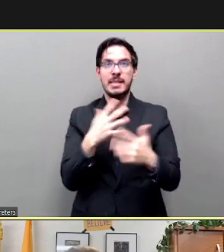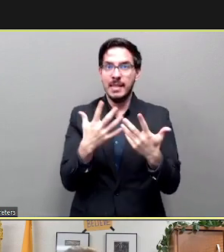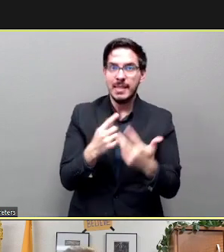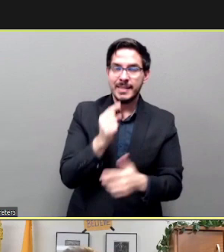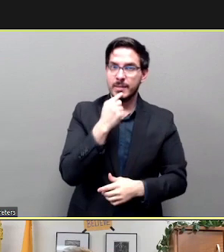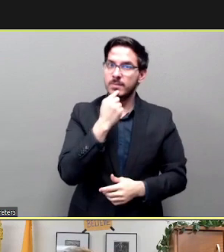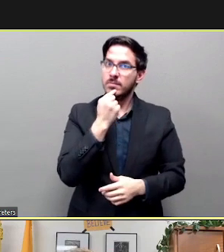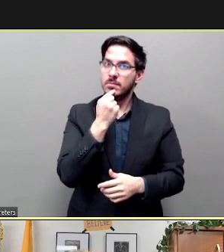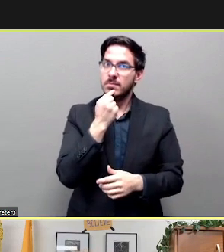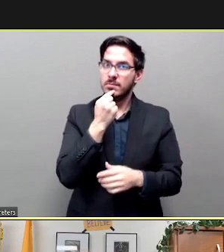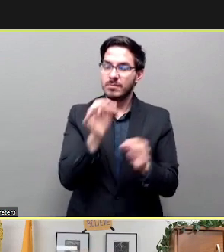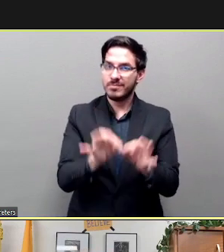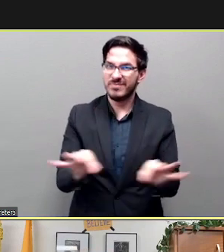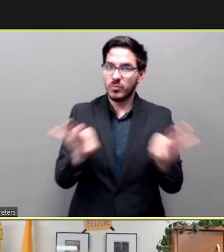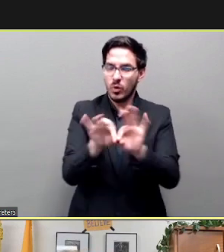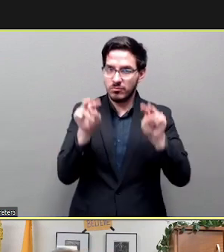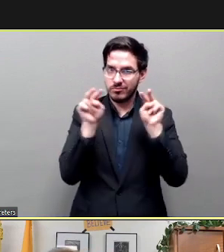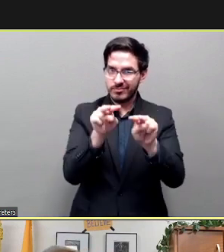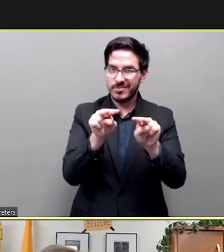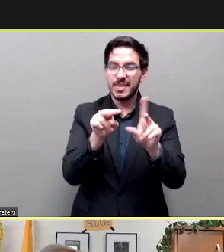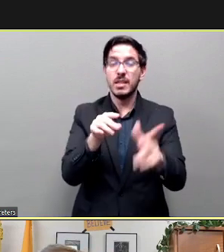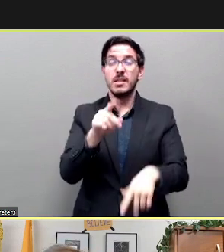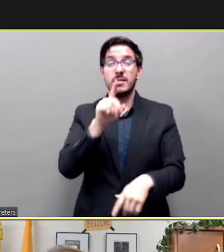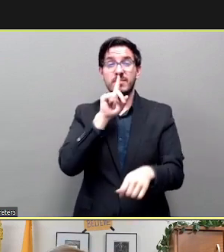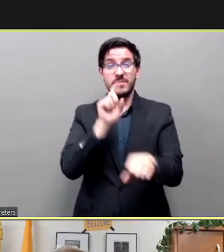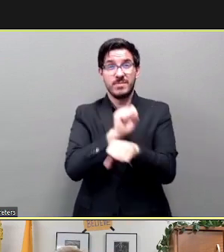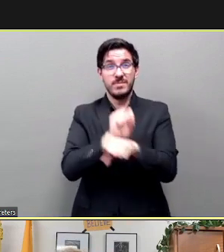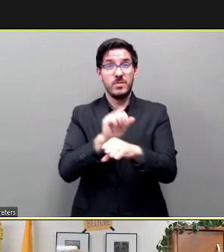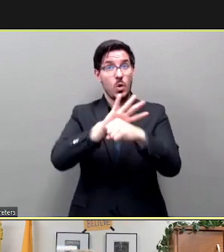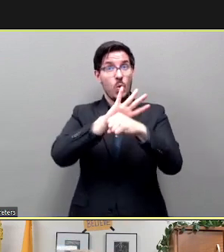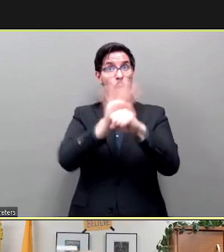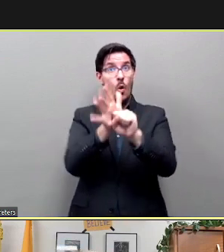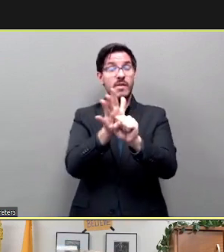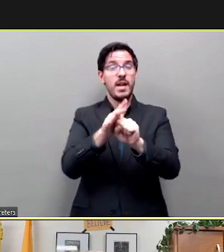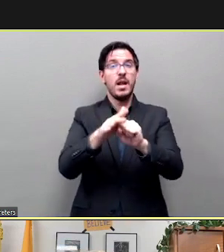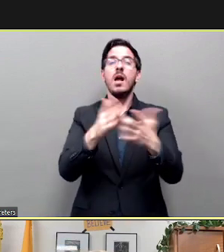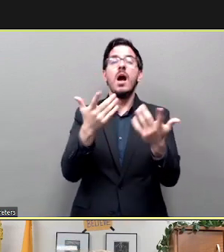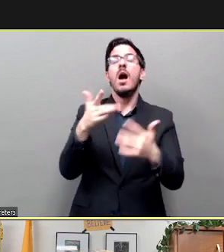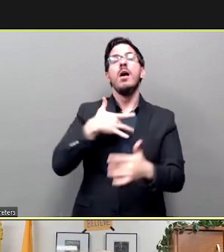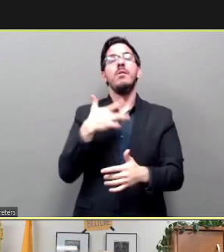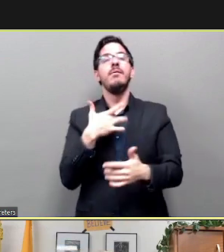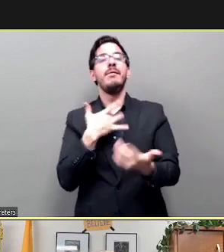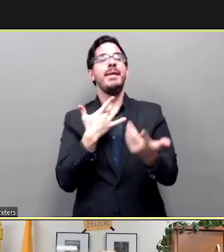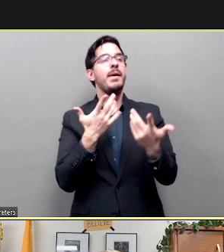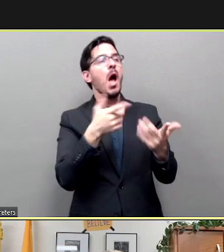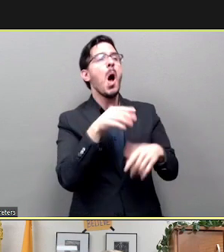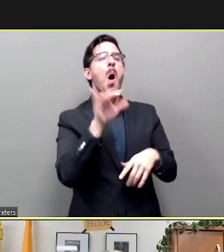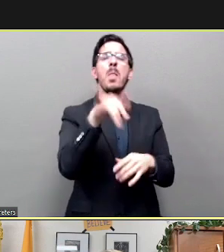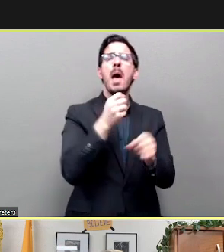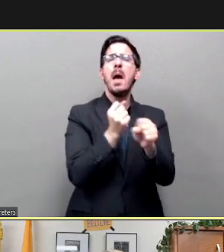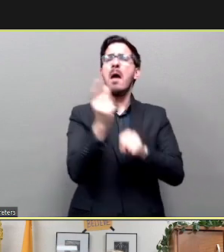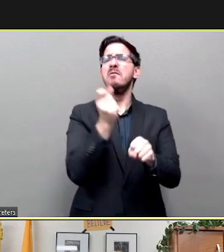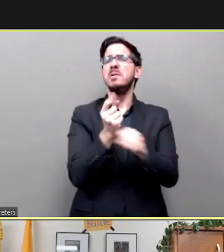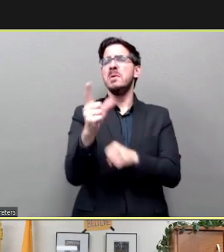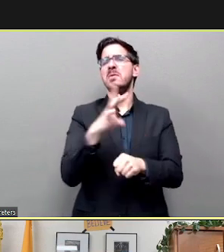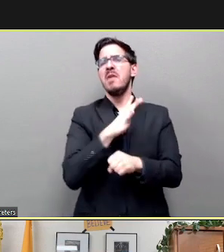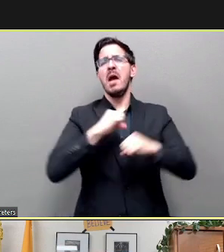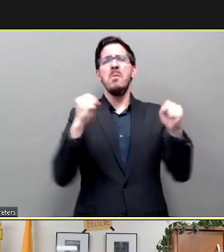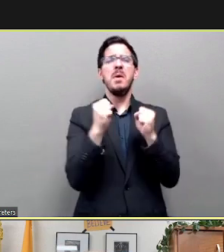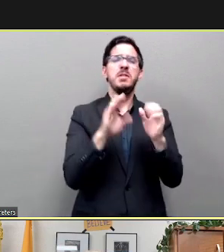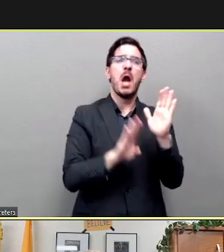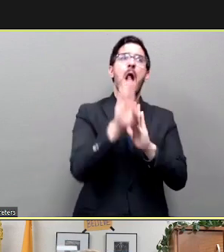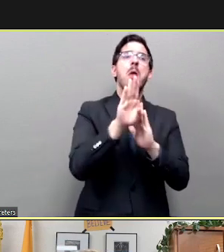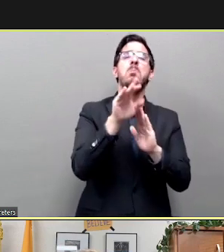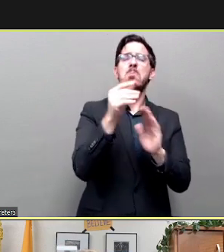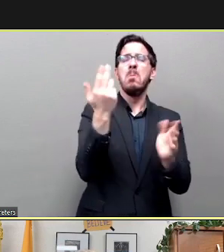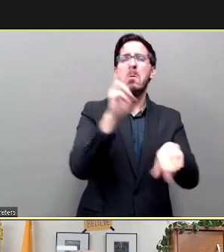has declared itself as a seasonal virus yet. Of course, we have cases all summer and have had